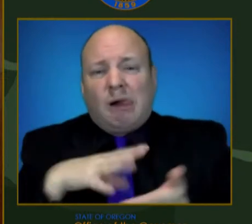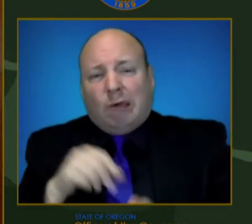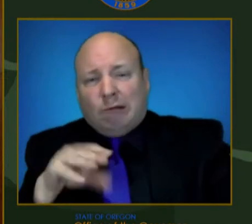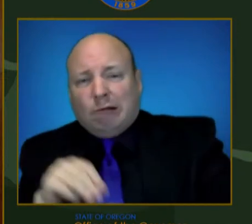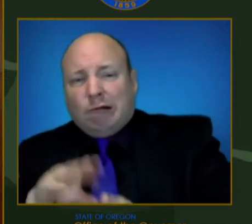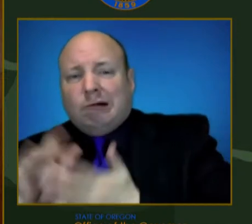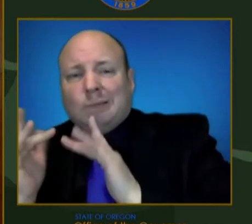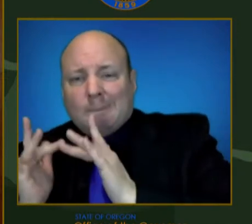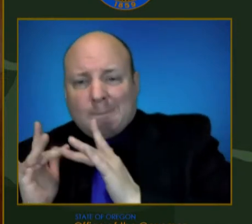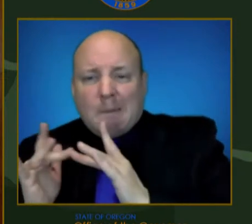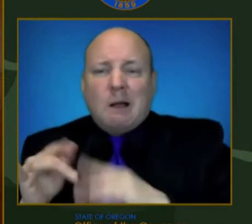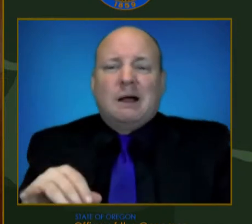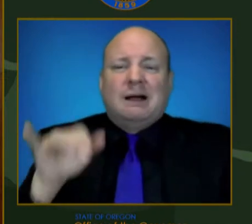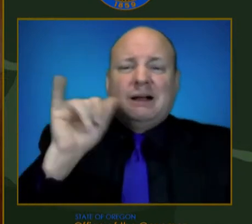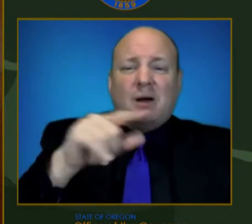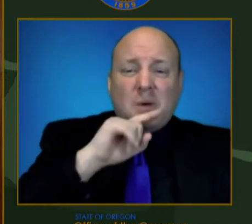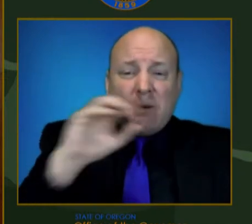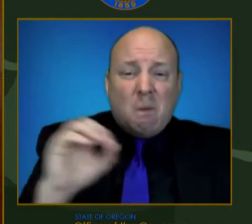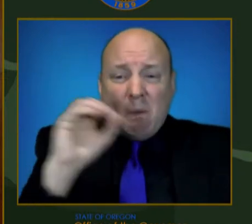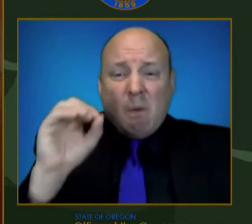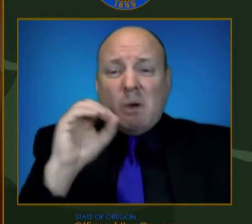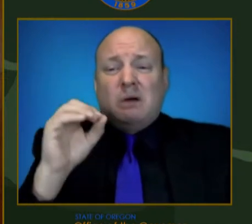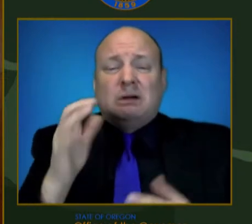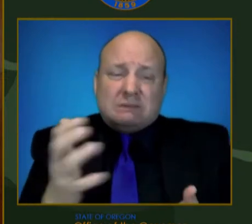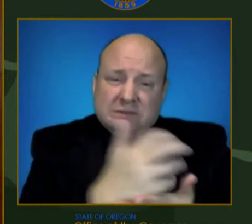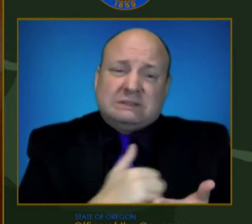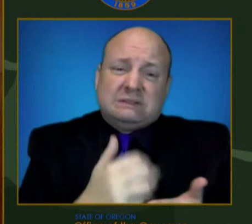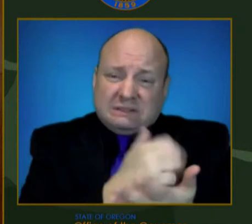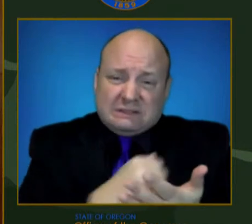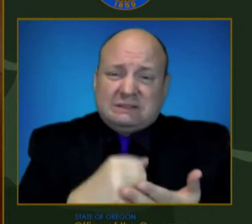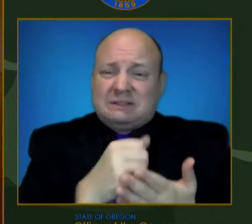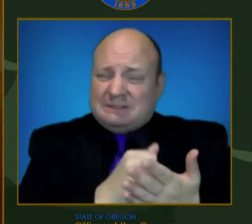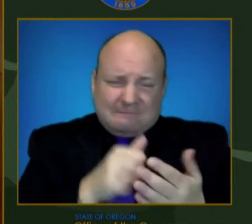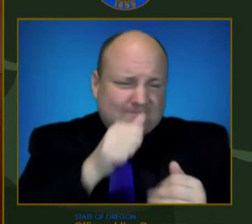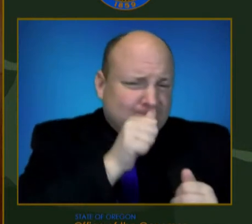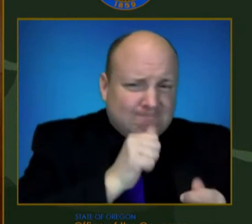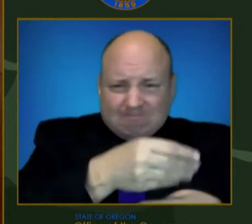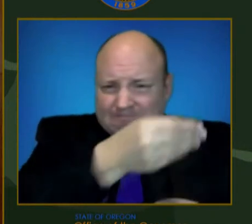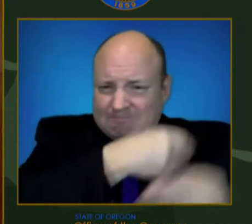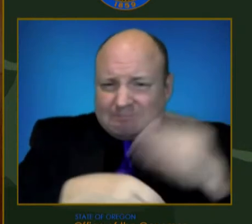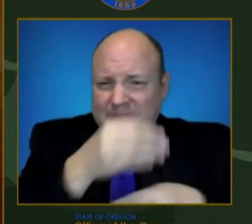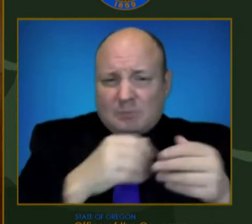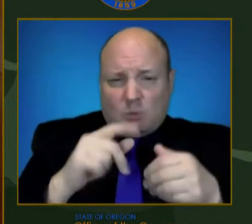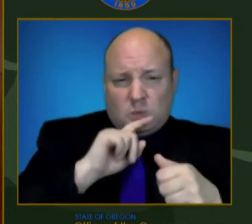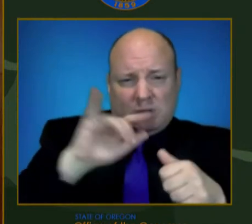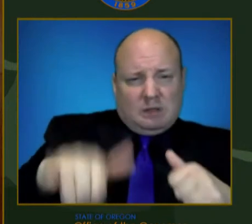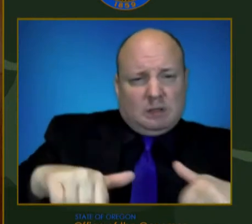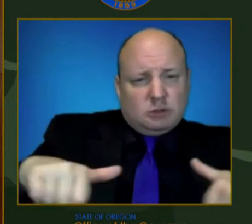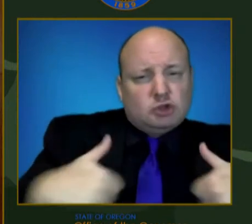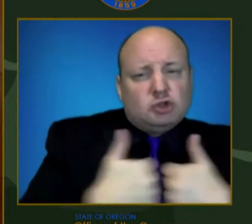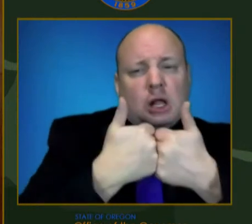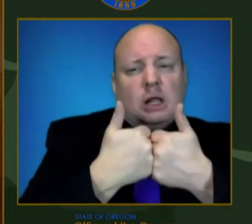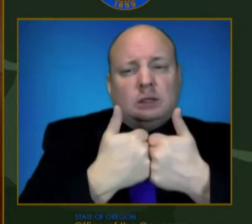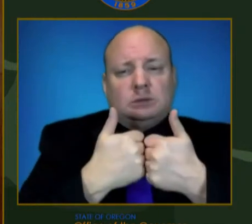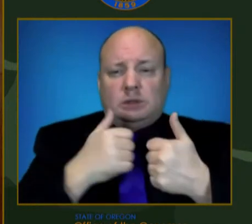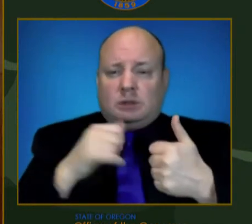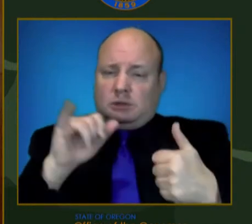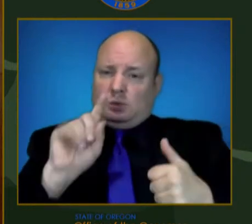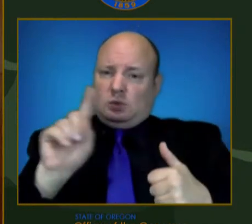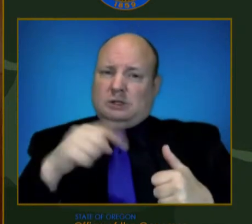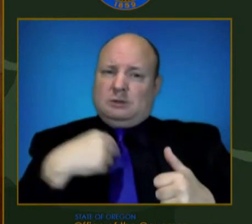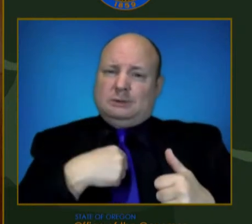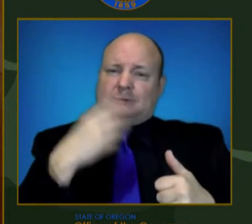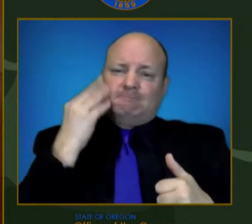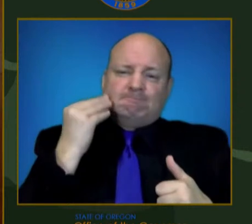of Oregon's economy, navigated challenges unlike ever before. We've missed precious moments visiting